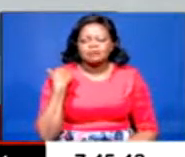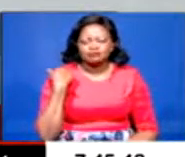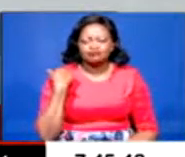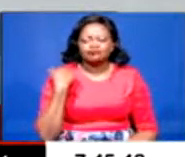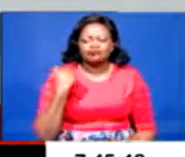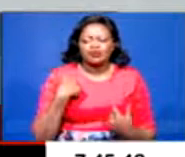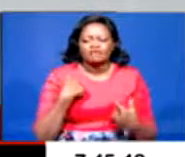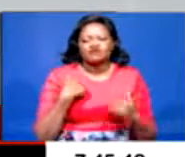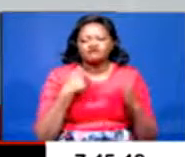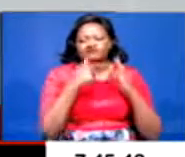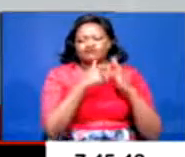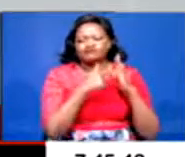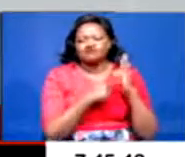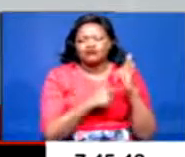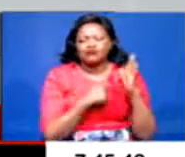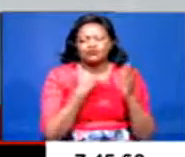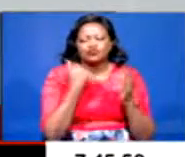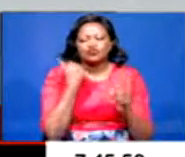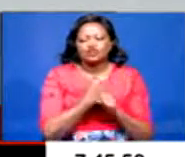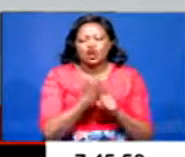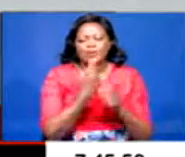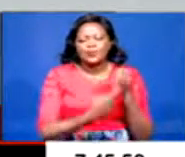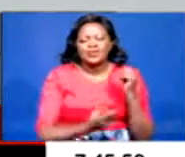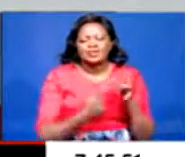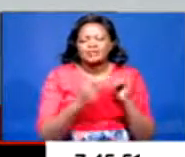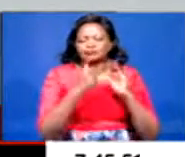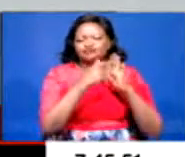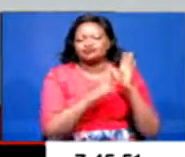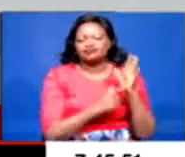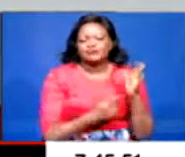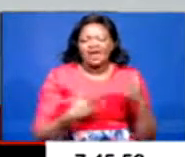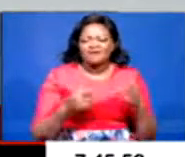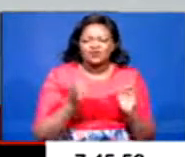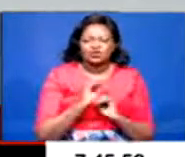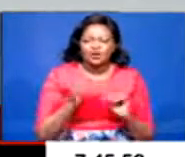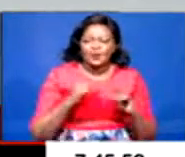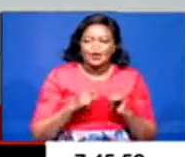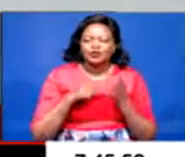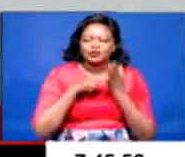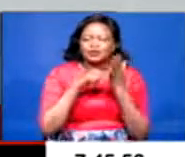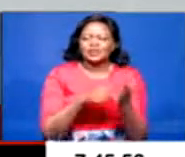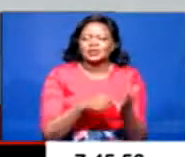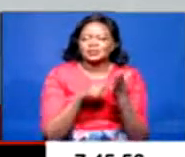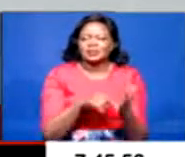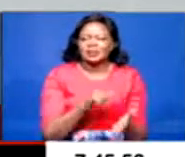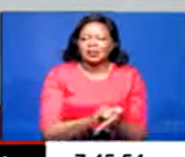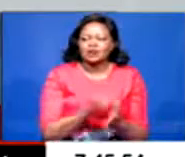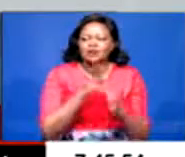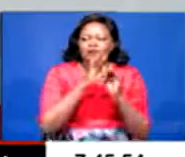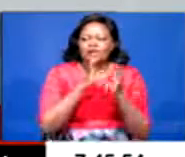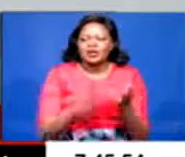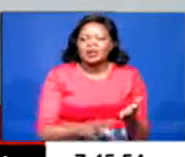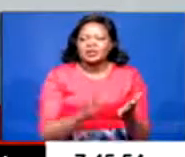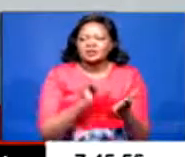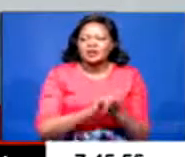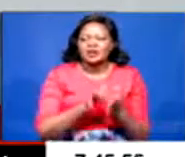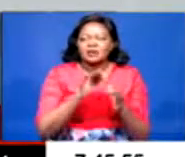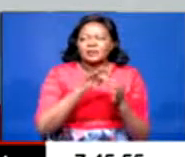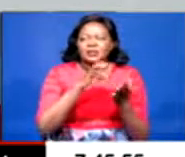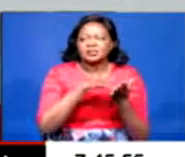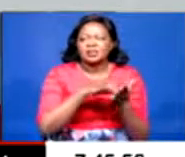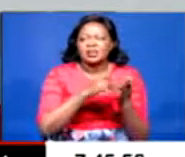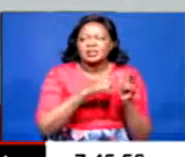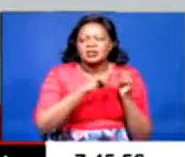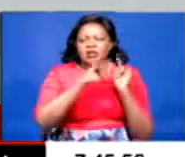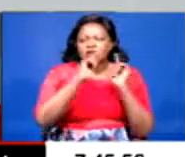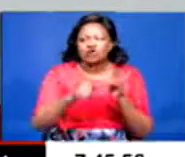they do those two things and your details do not come up in the KIMS kit, but you insist that you're a voter in that polling station, then now they go to the